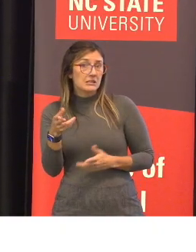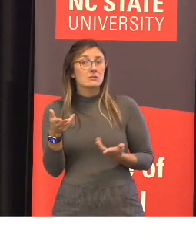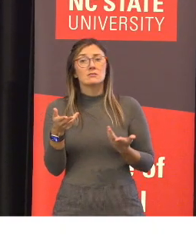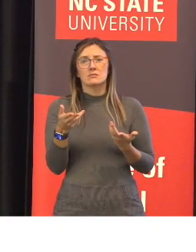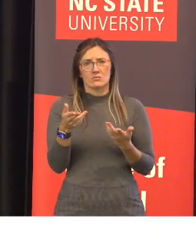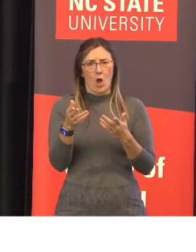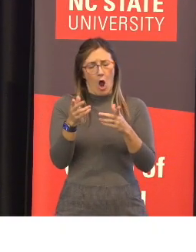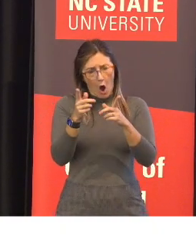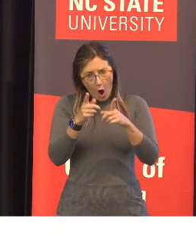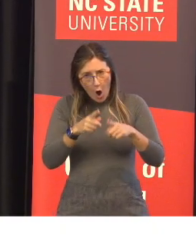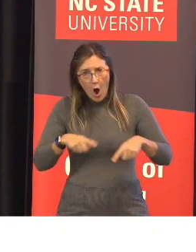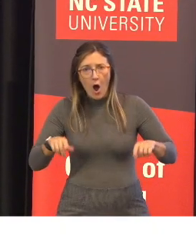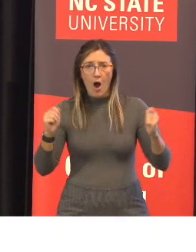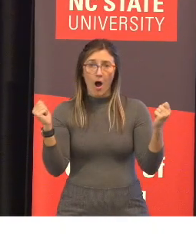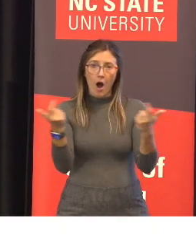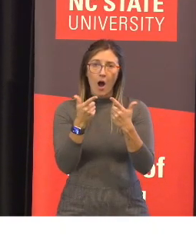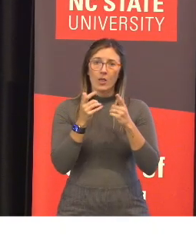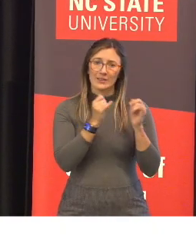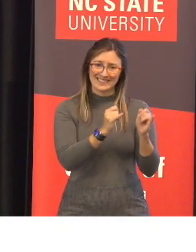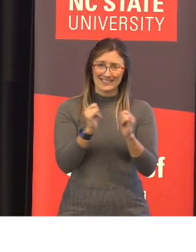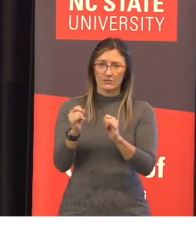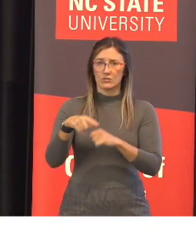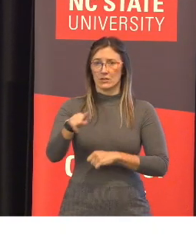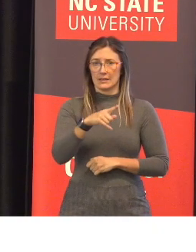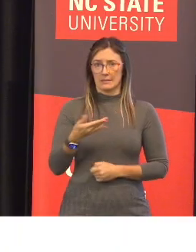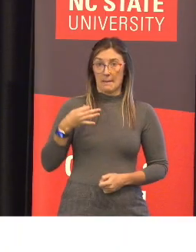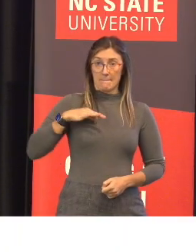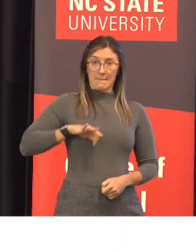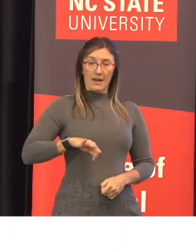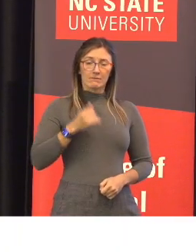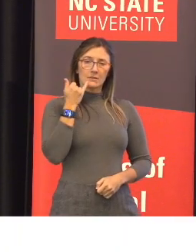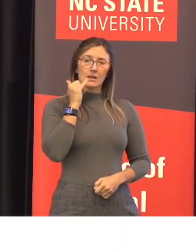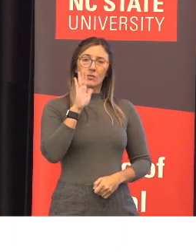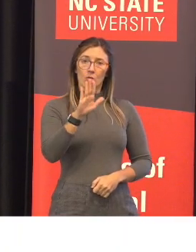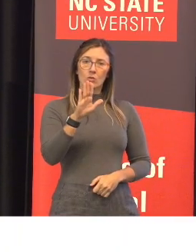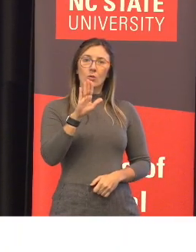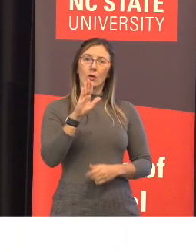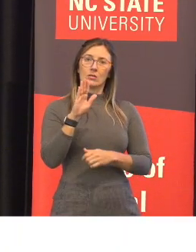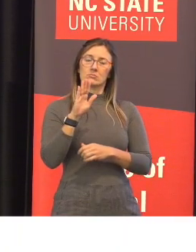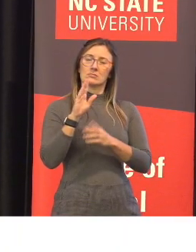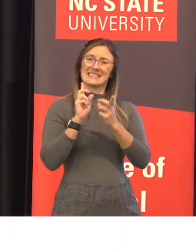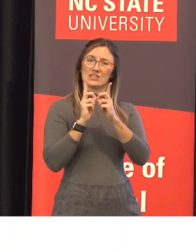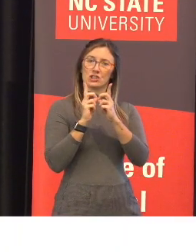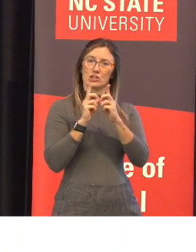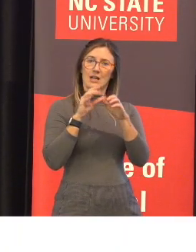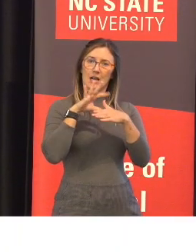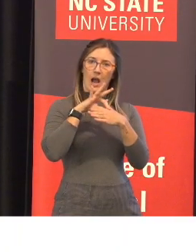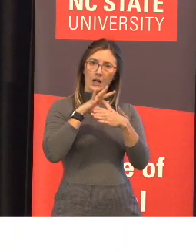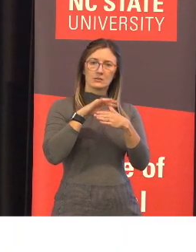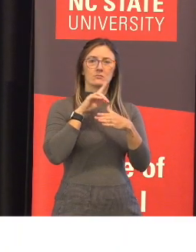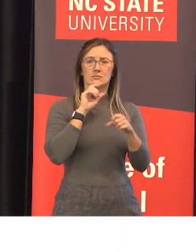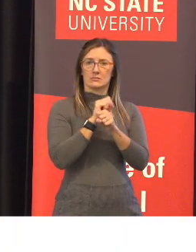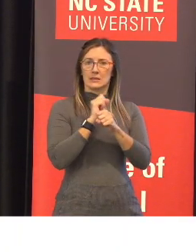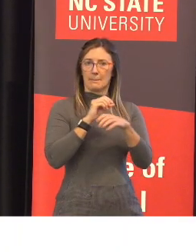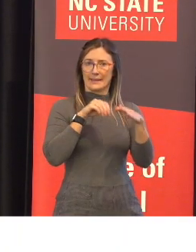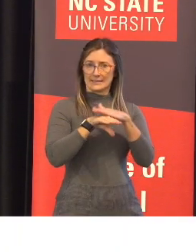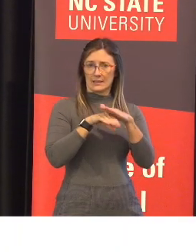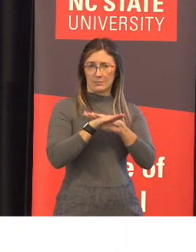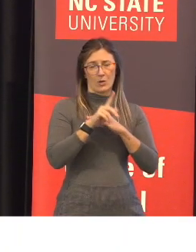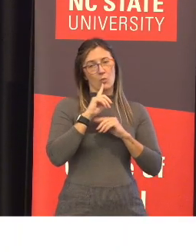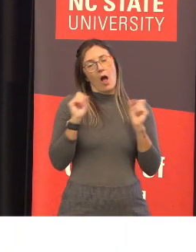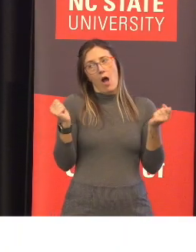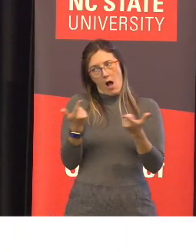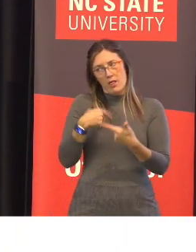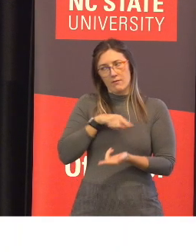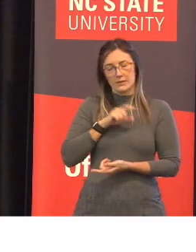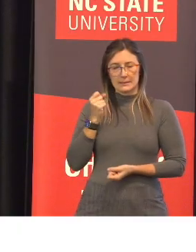those individuals benefit from digitally accessible content. Frankly, all of us benefit from digitally accessible